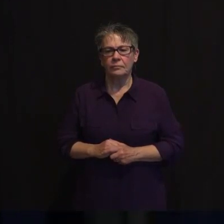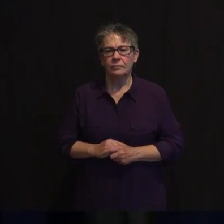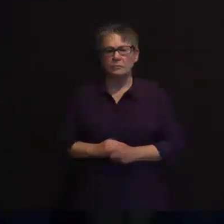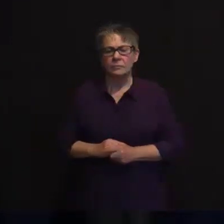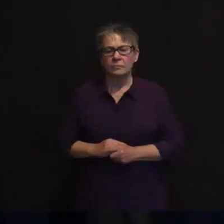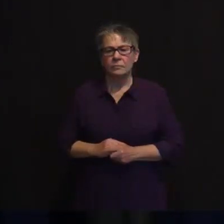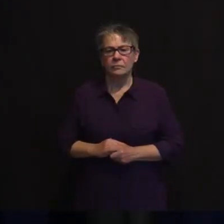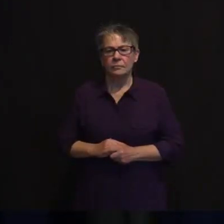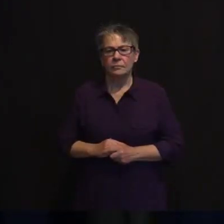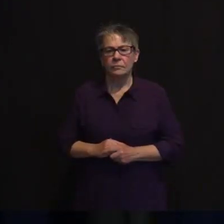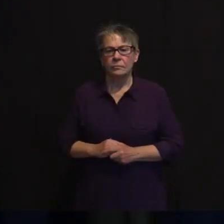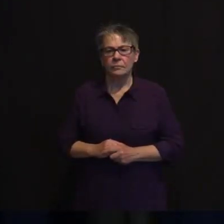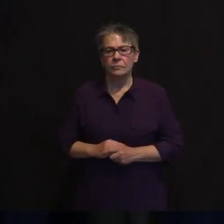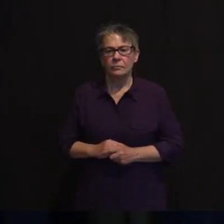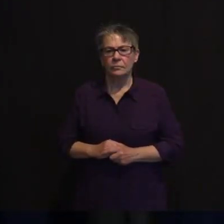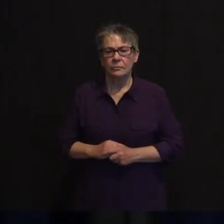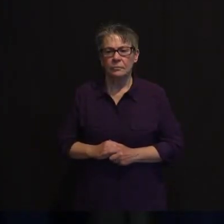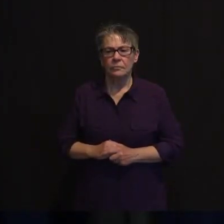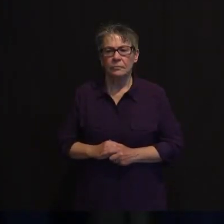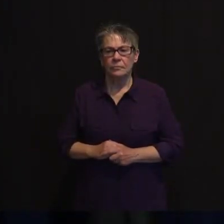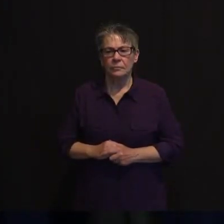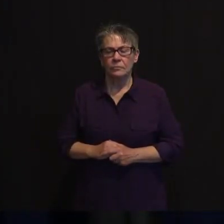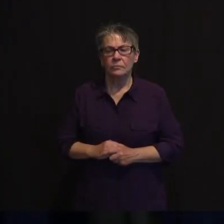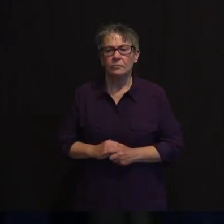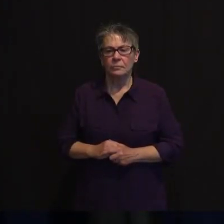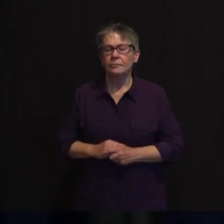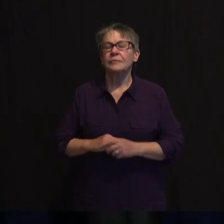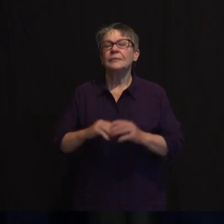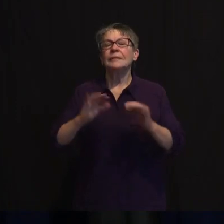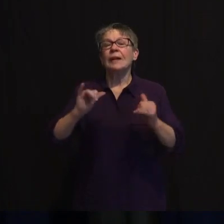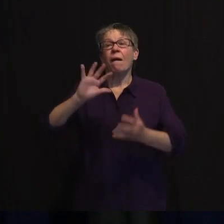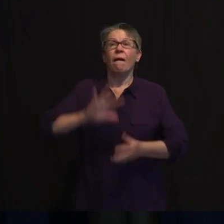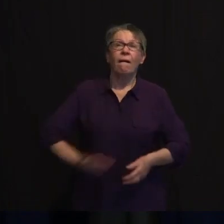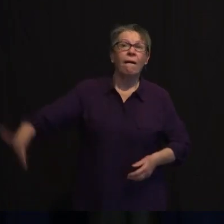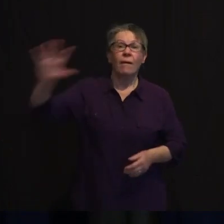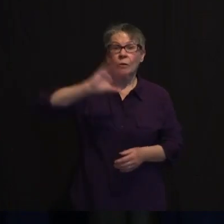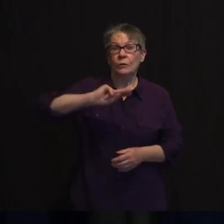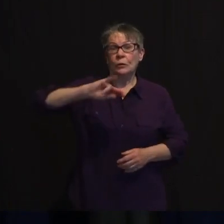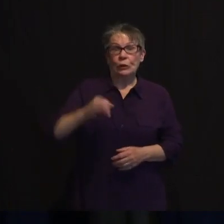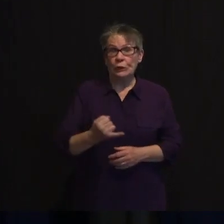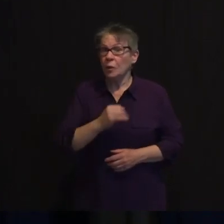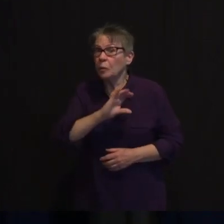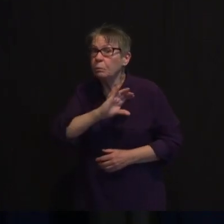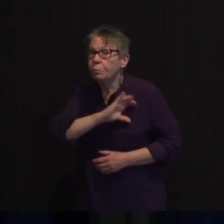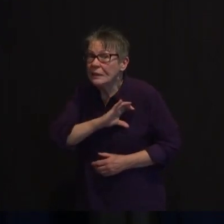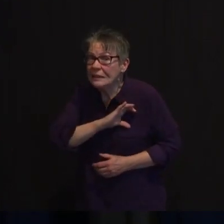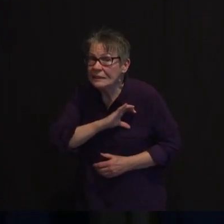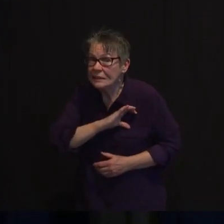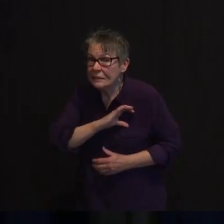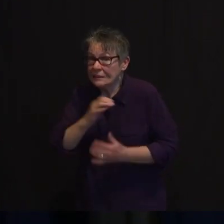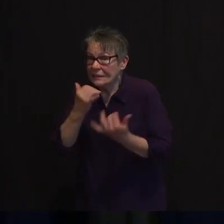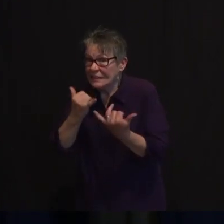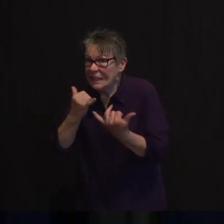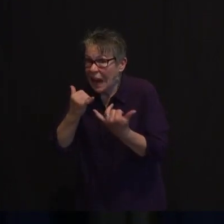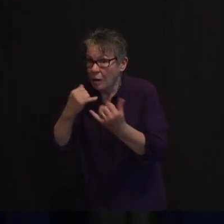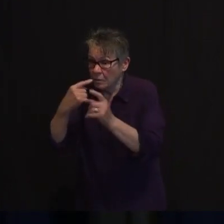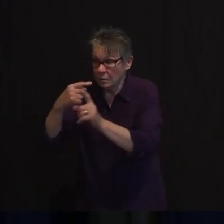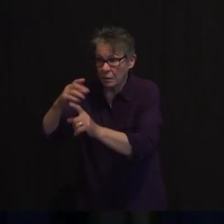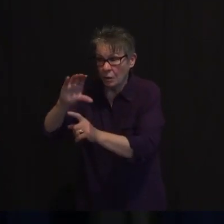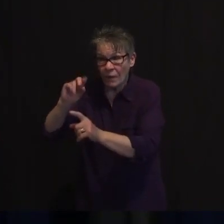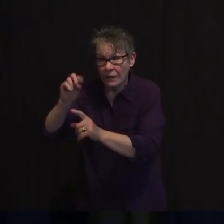enforcement officers statewide tested positive. Another 2,310 were home on isolating and self-quarantine.